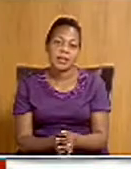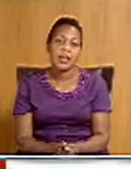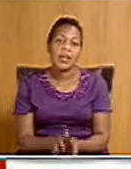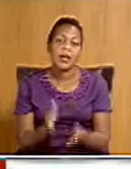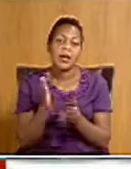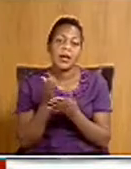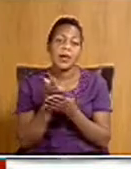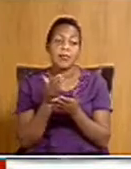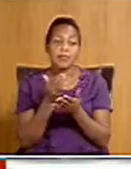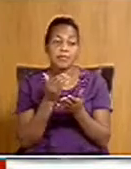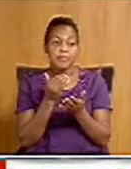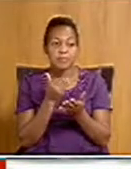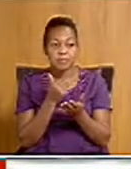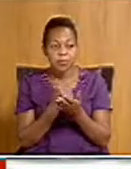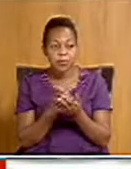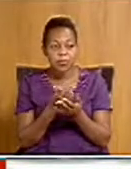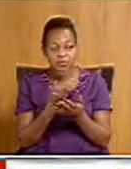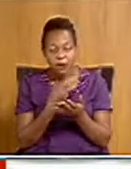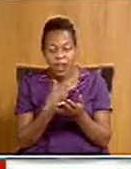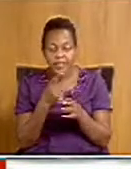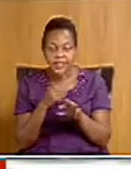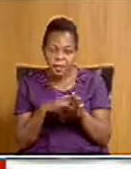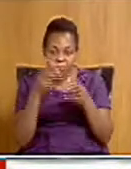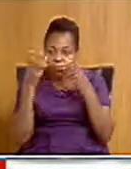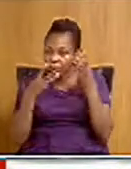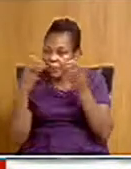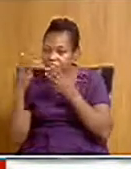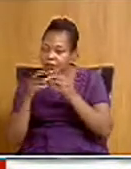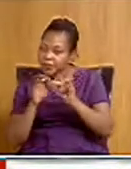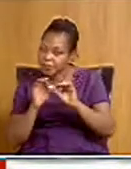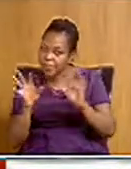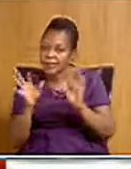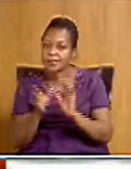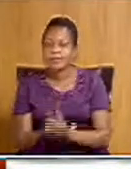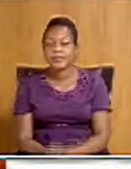because you did not have time to worry.